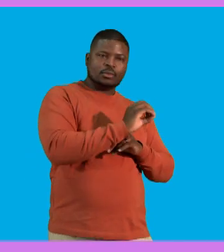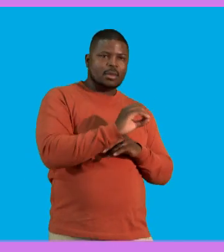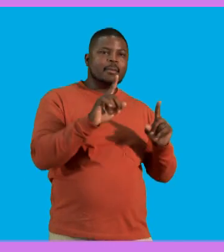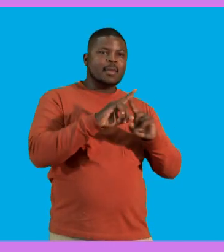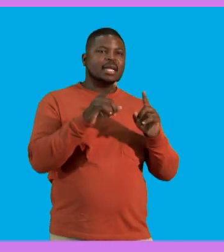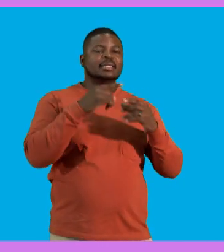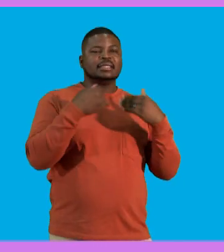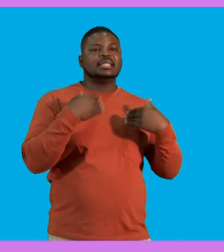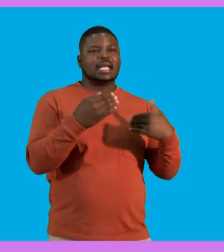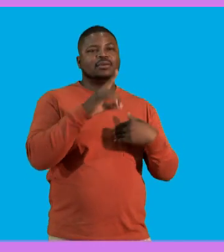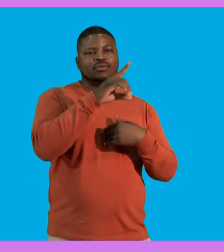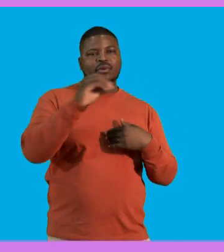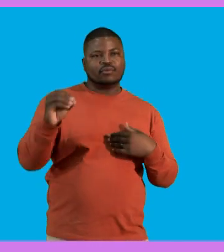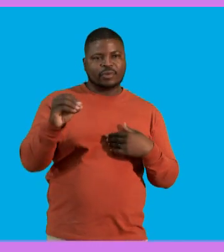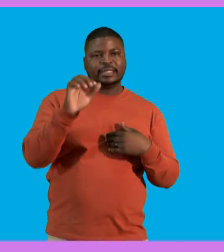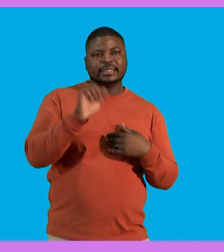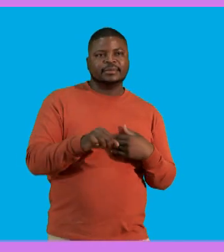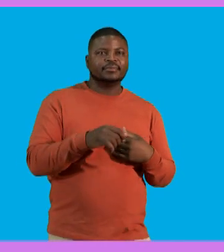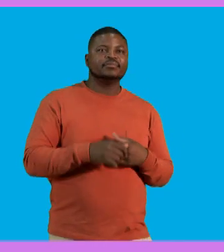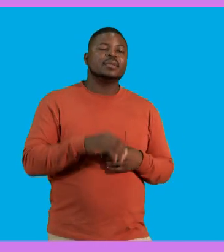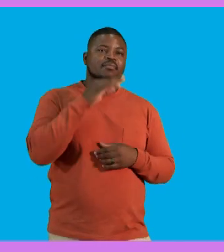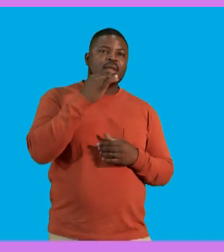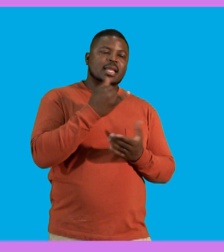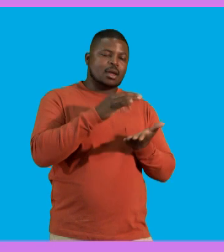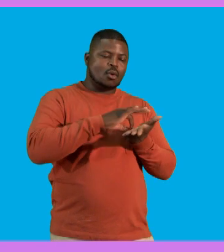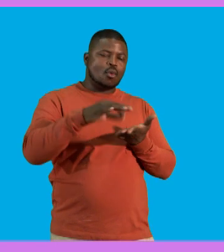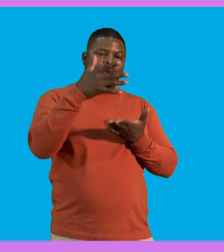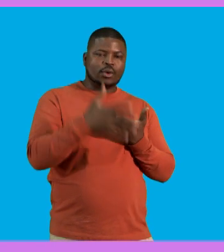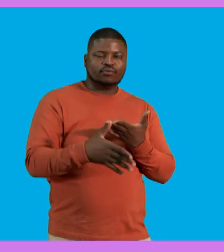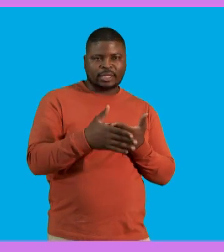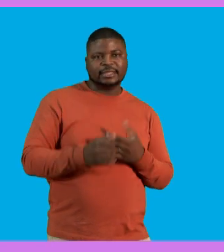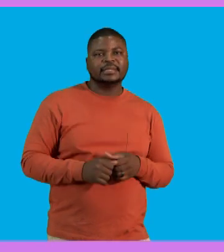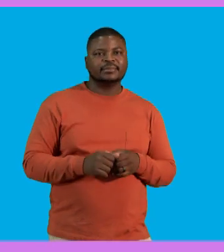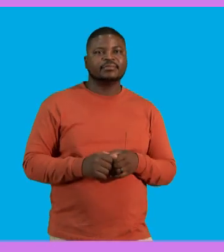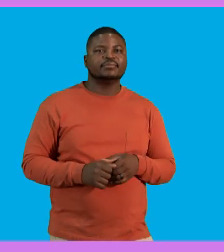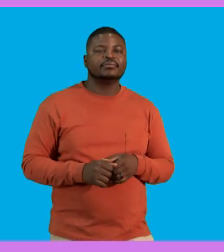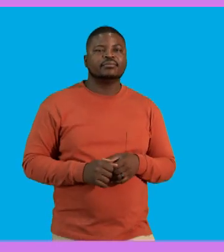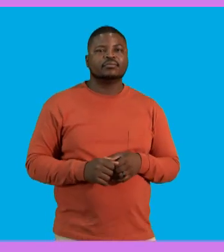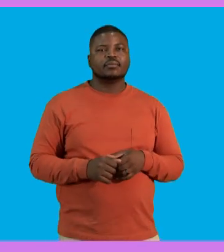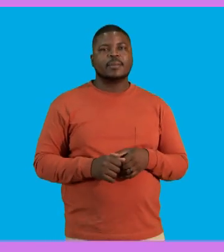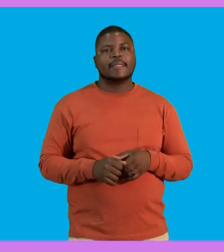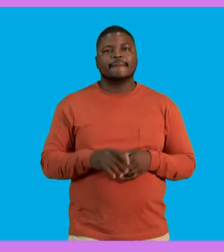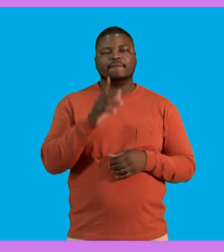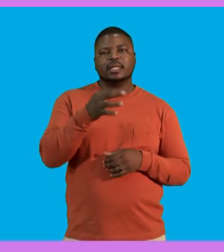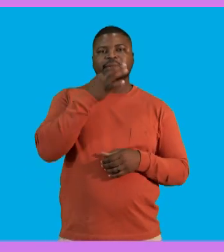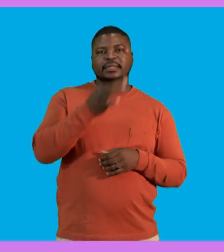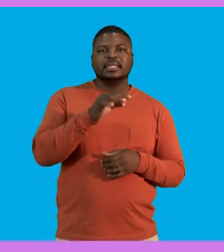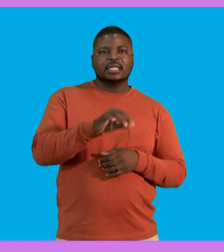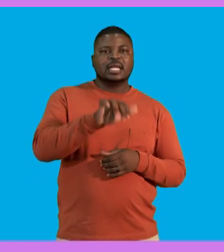A becomes our contract billing. So you write there that A is